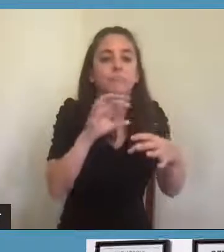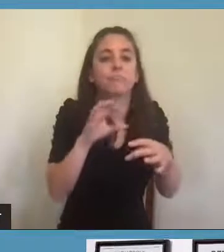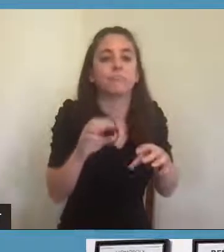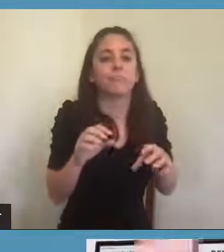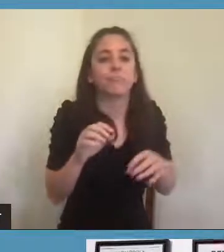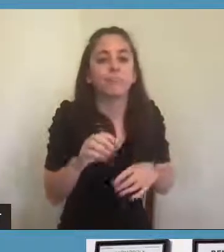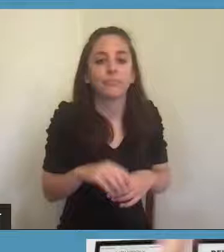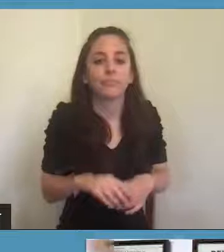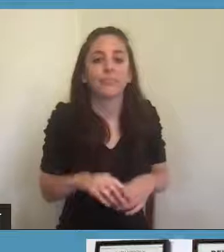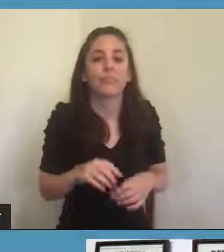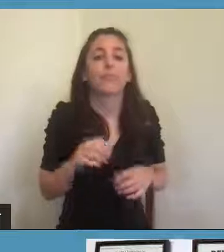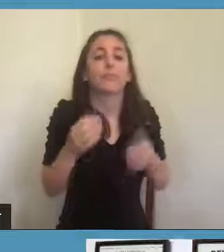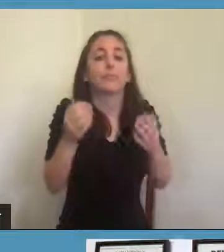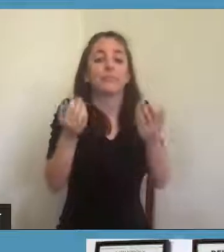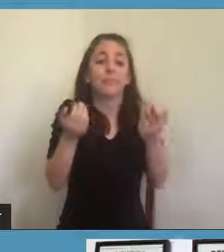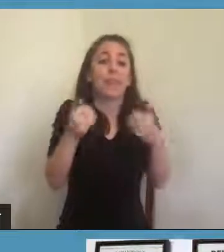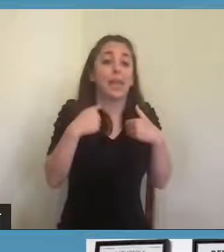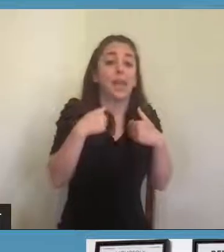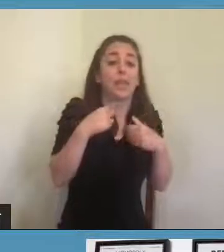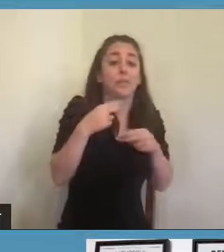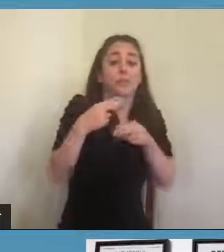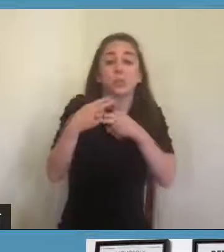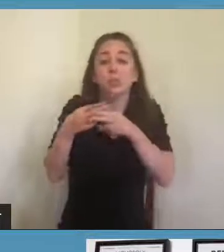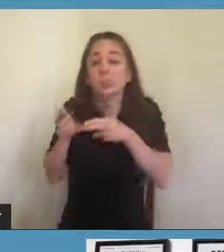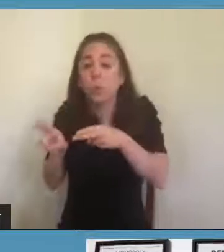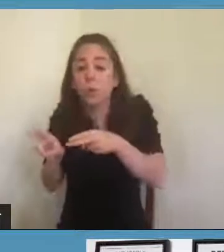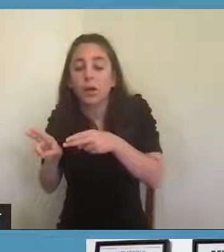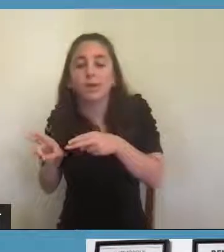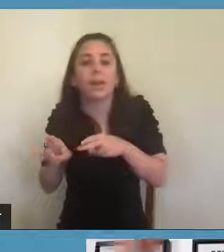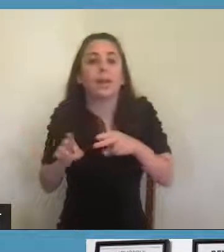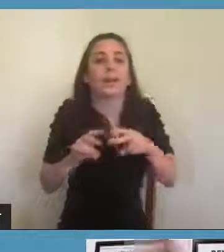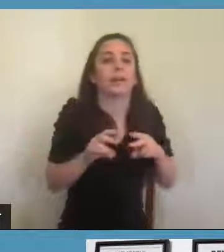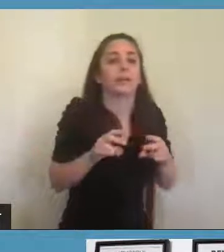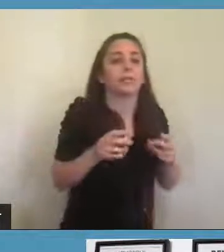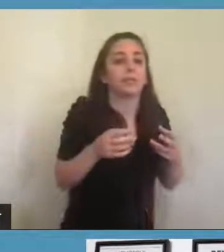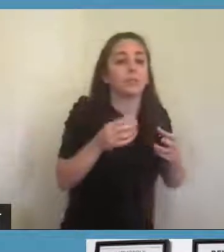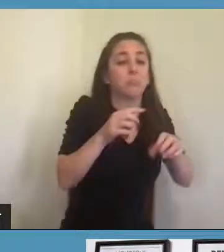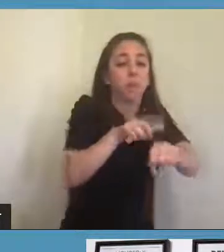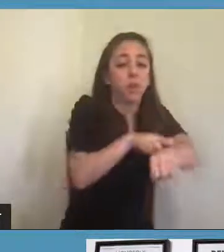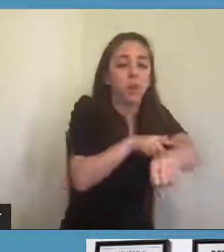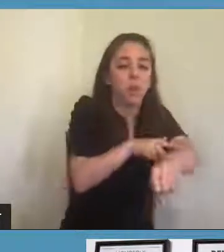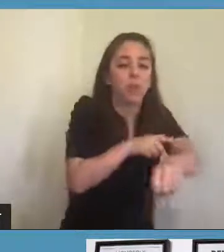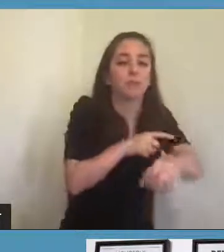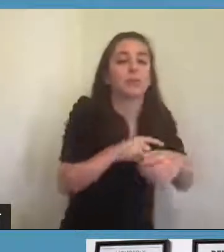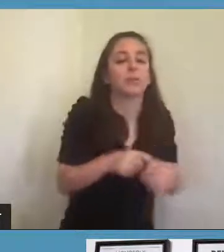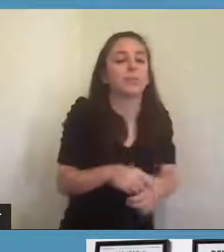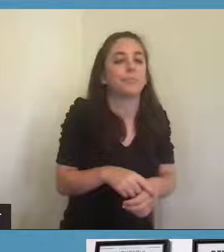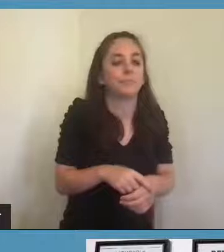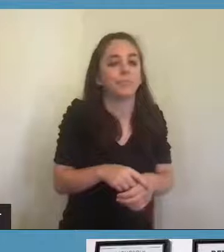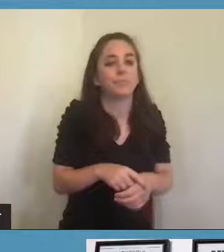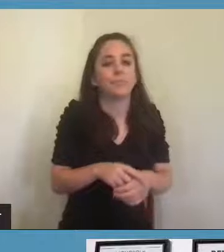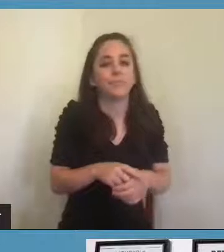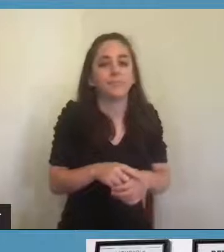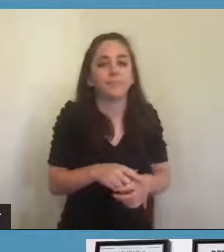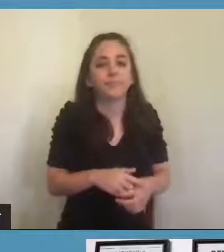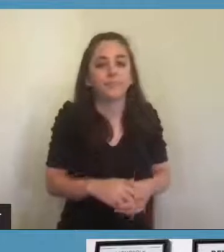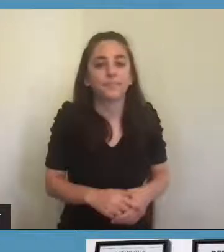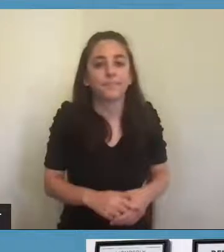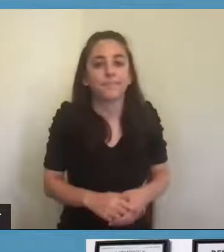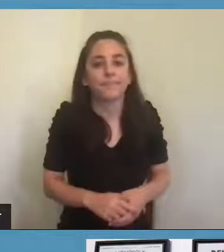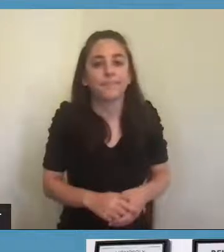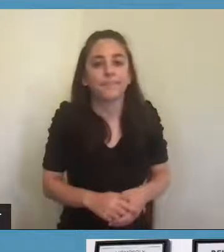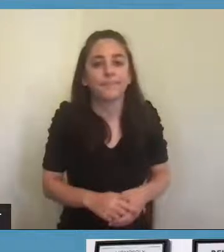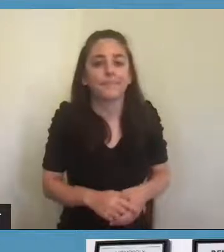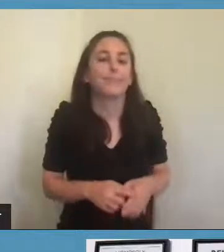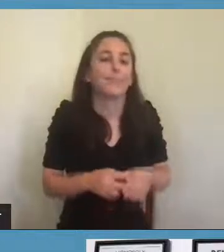crumb cake, and then the birthday cake that is on the website. That's how we should think about this. Food